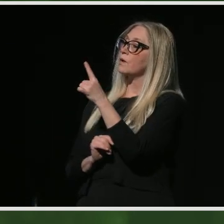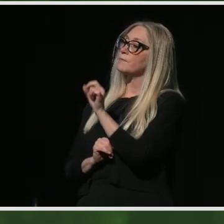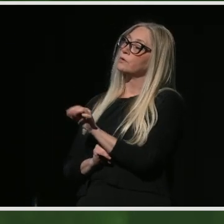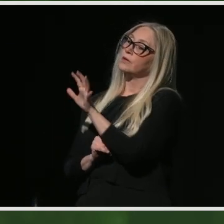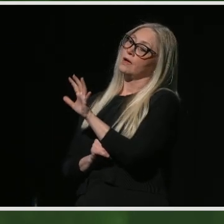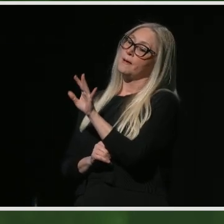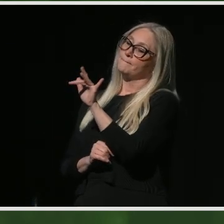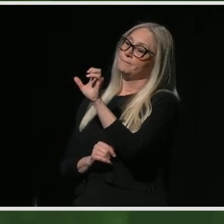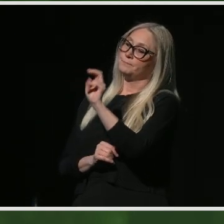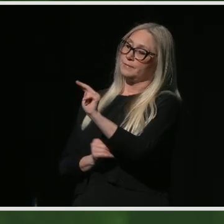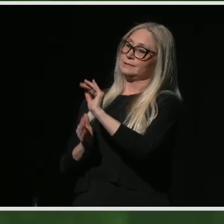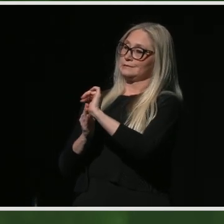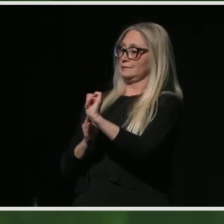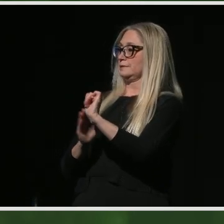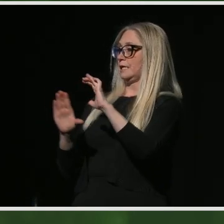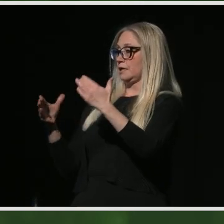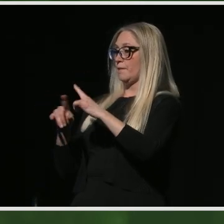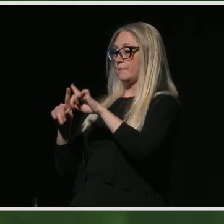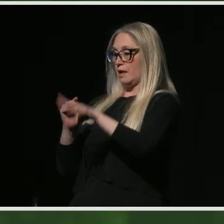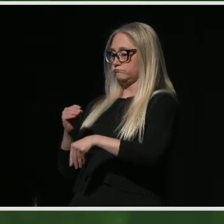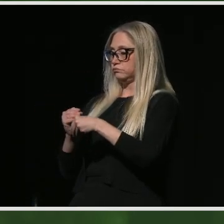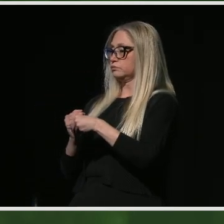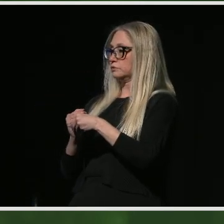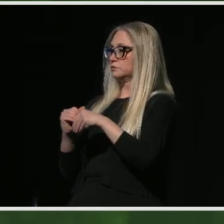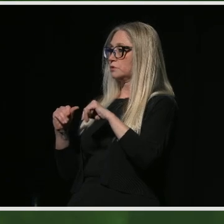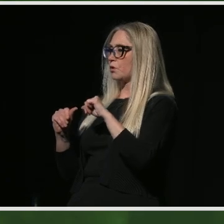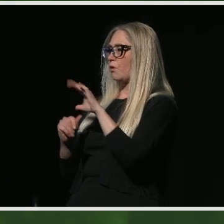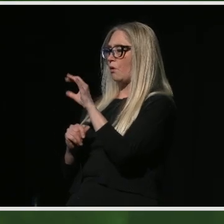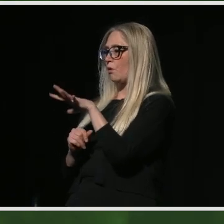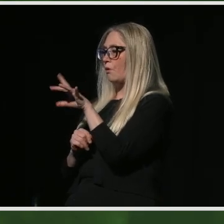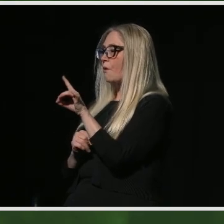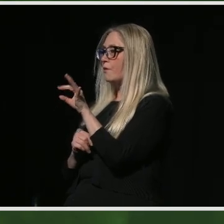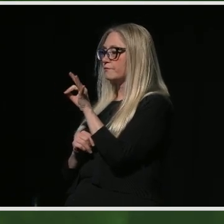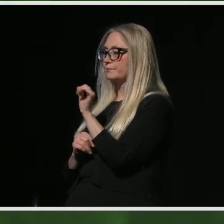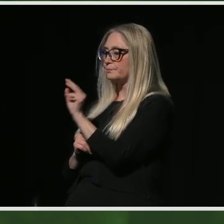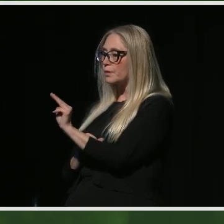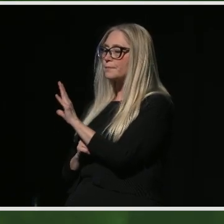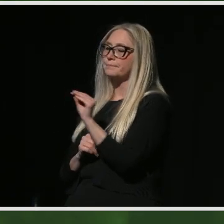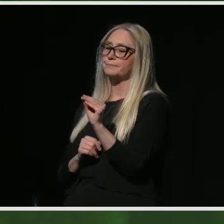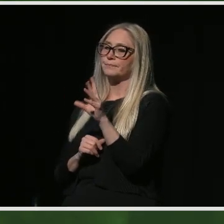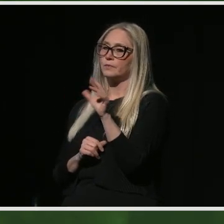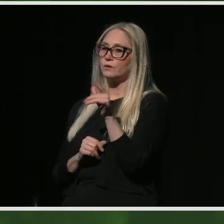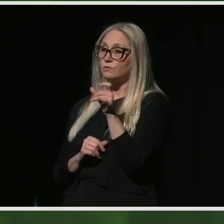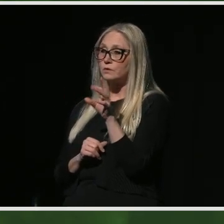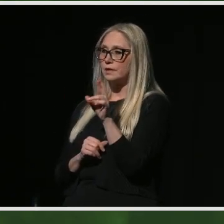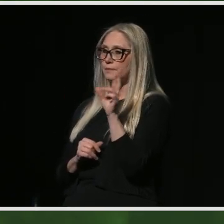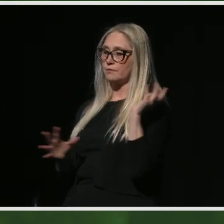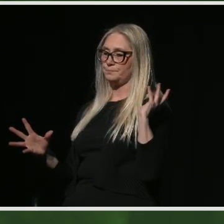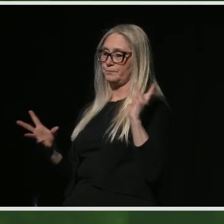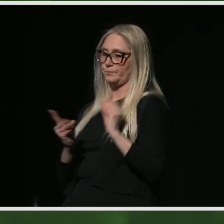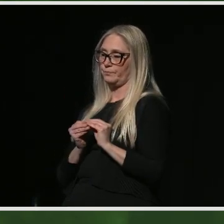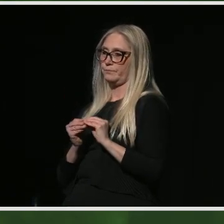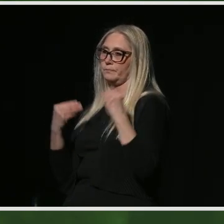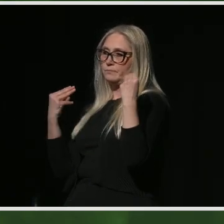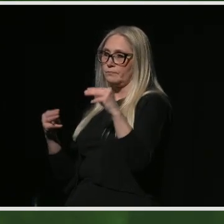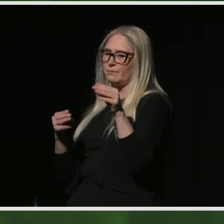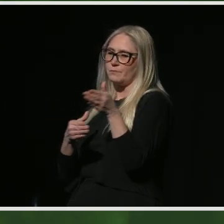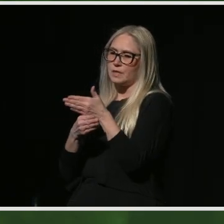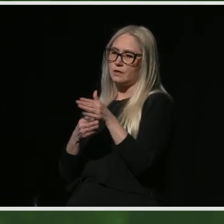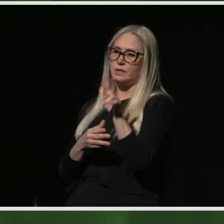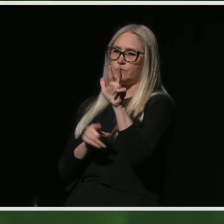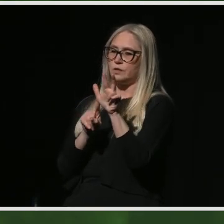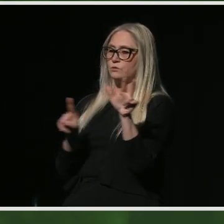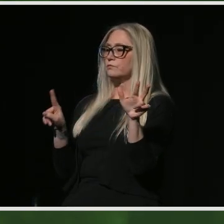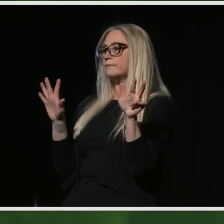billion category, but when you add in the cold foams and the creamers, our total addressable market is between $3 to $5